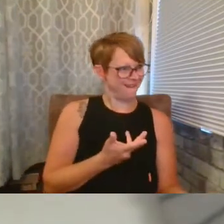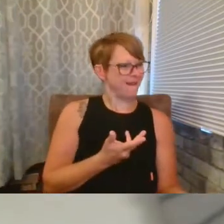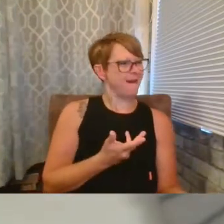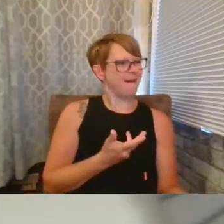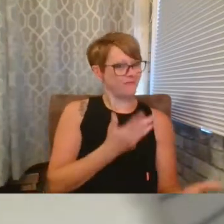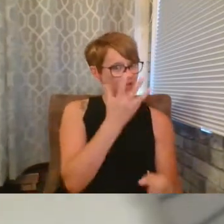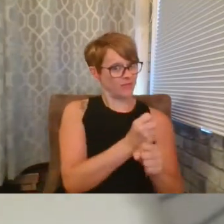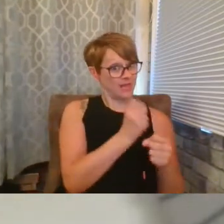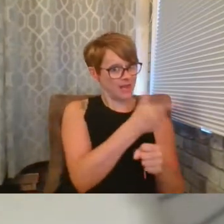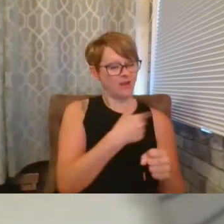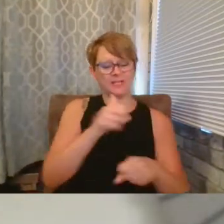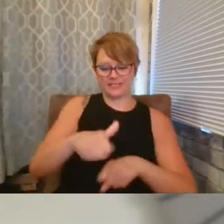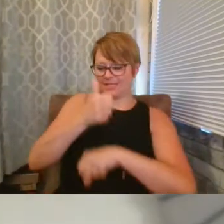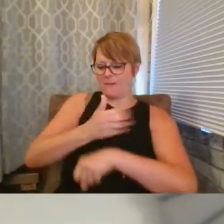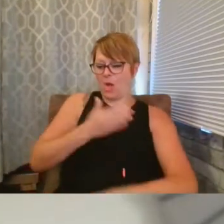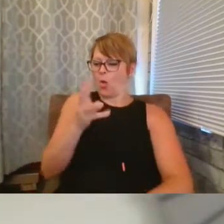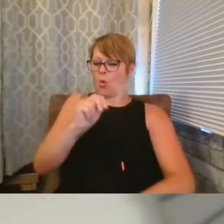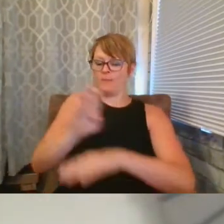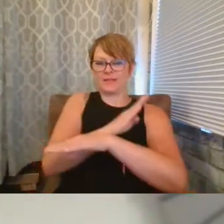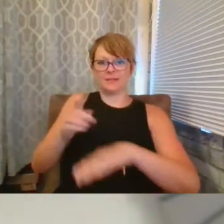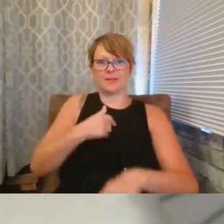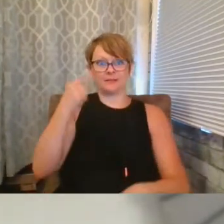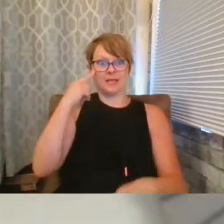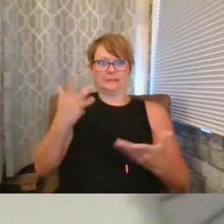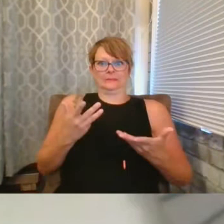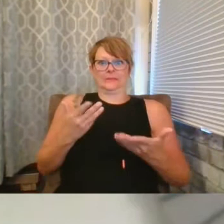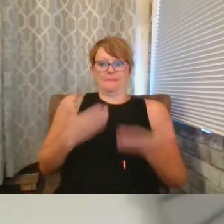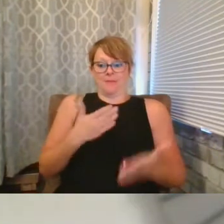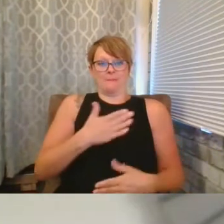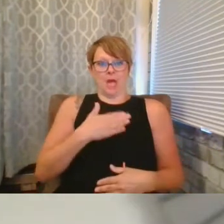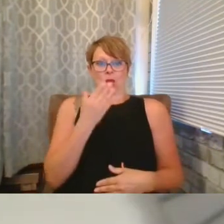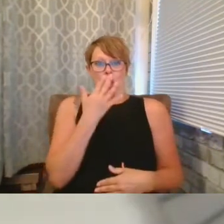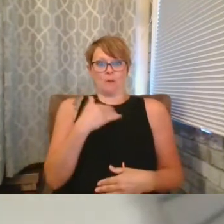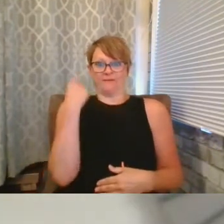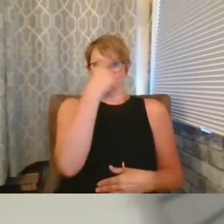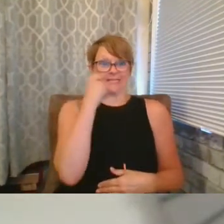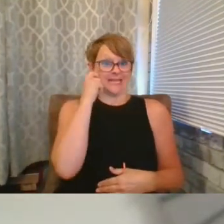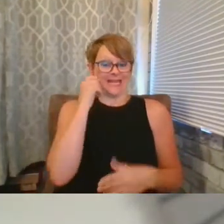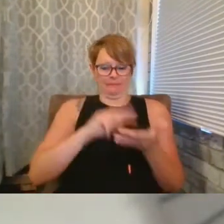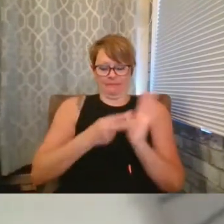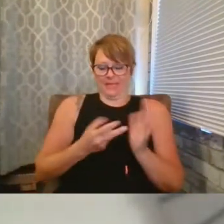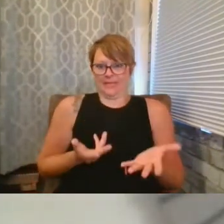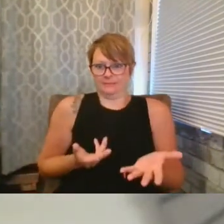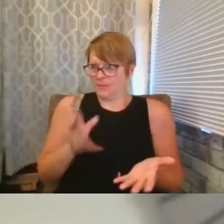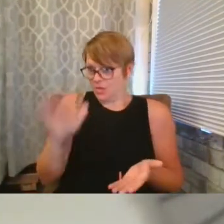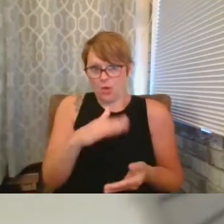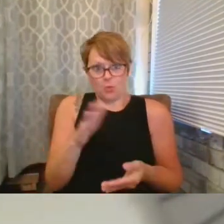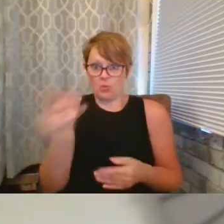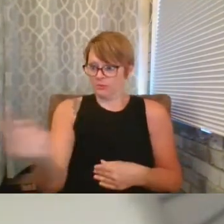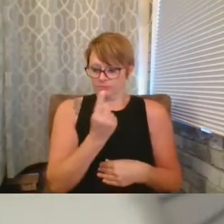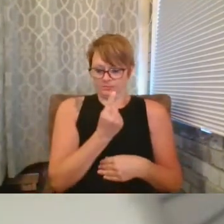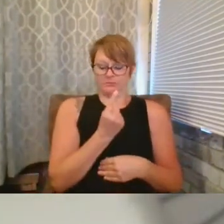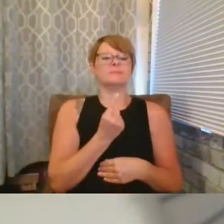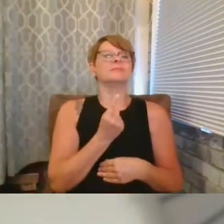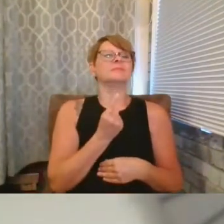thought that nobody would come to me because of my color. But the truth was, I have a wait list till